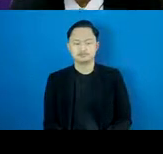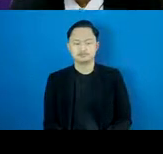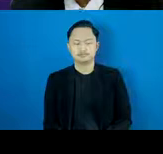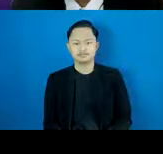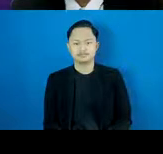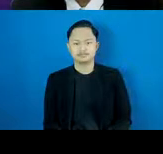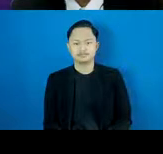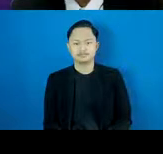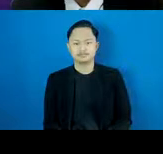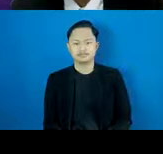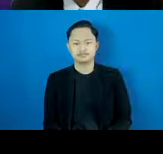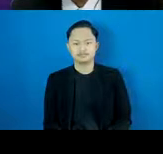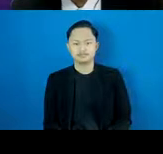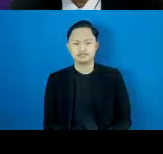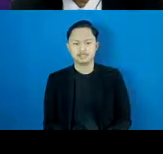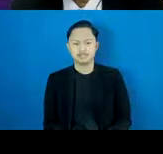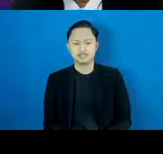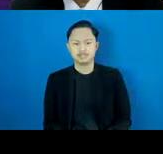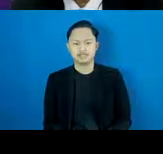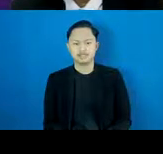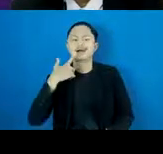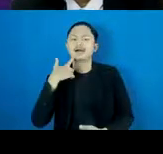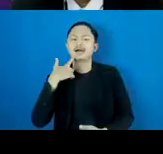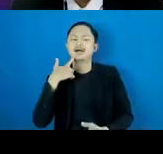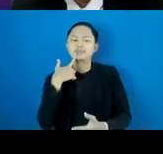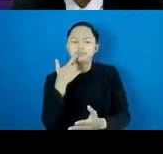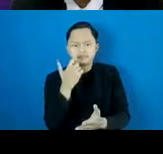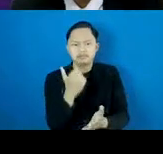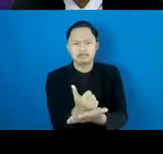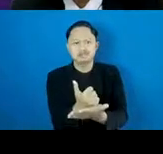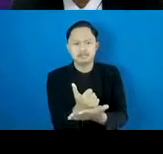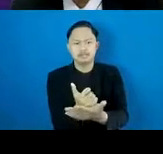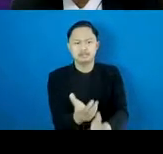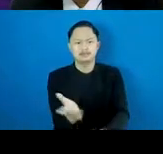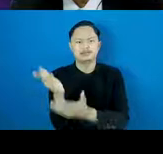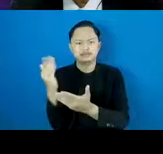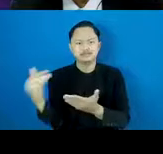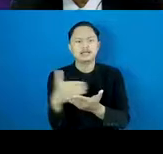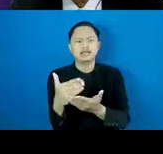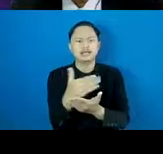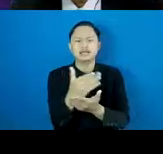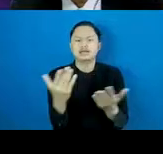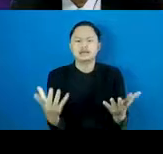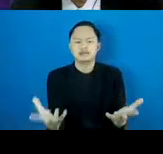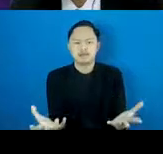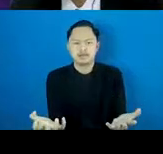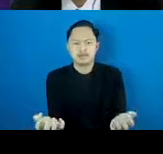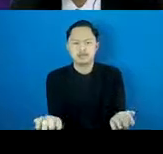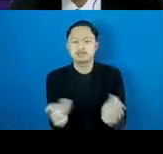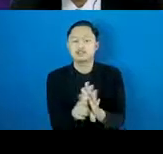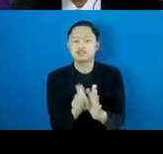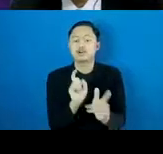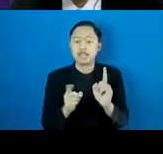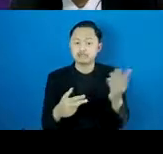So the most important part of selecting a charging strategy is when to charge.